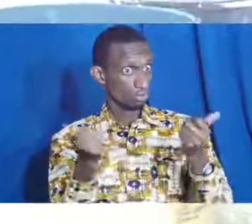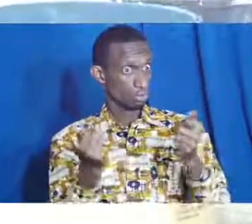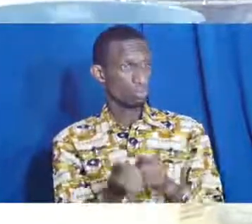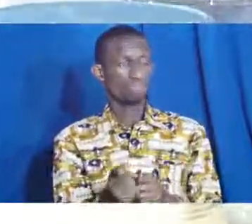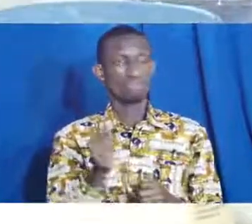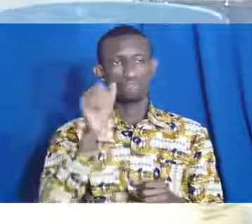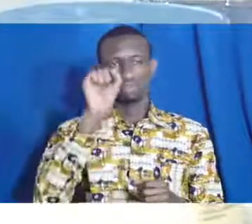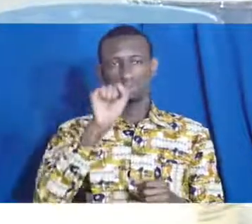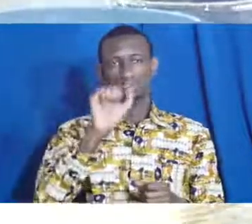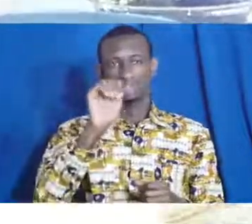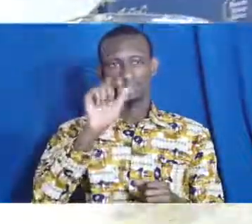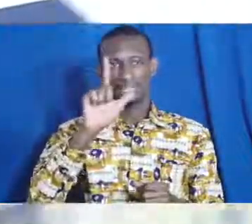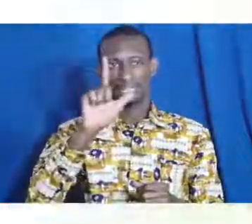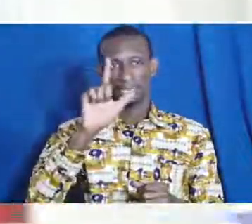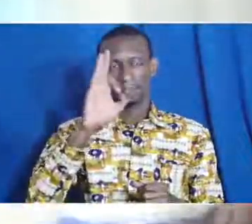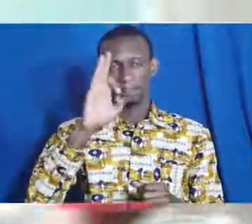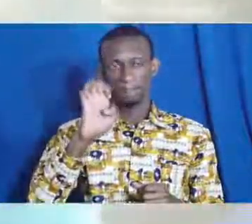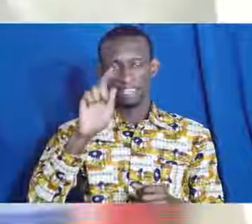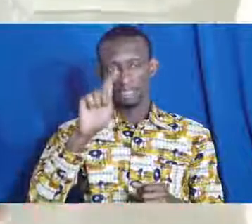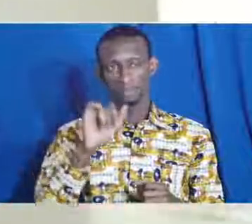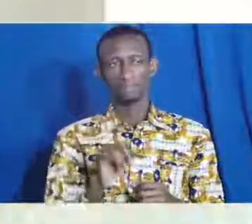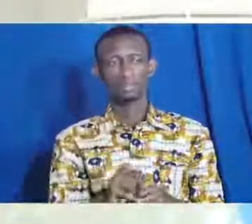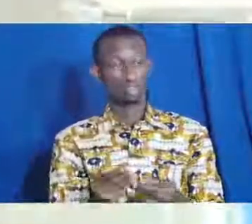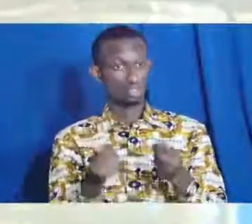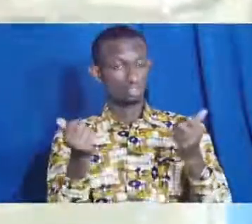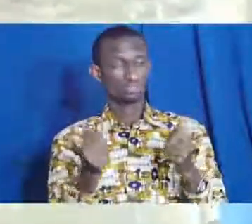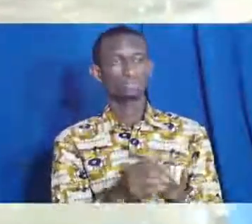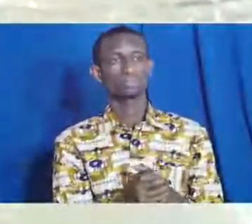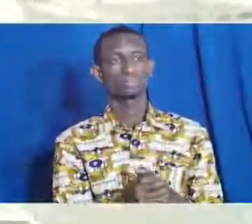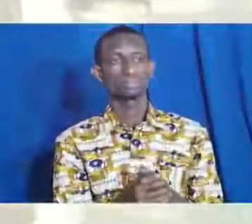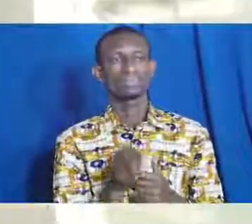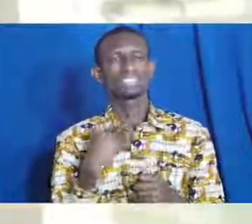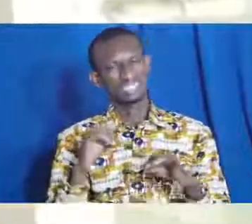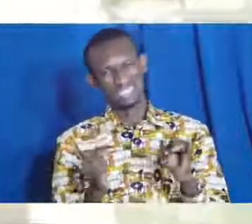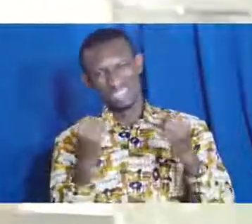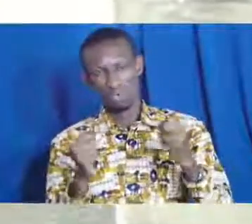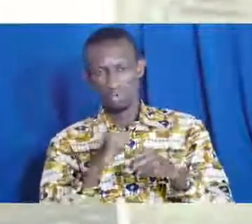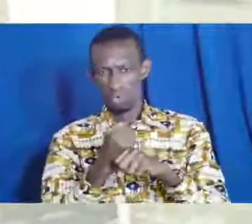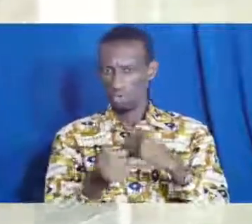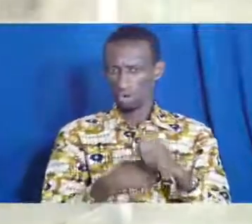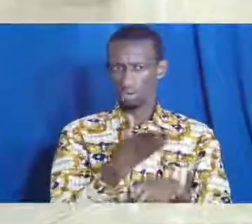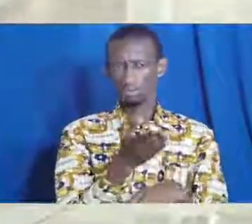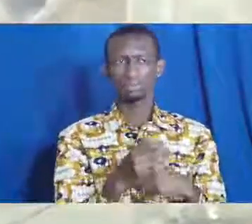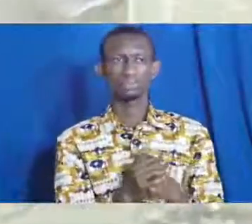sulfate. This is copper 2 sulfate solution. I'm just trying to make here.